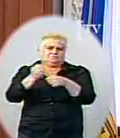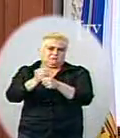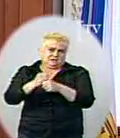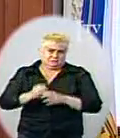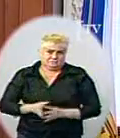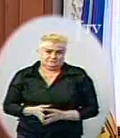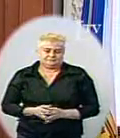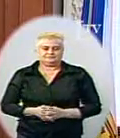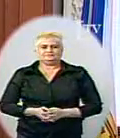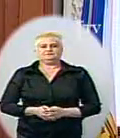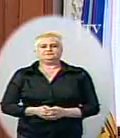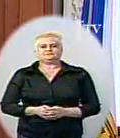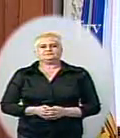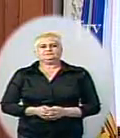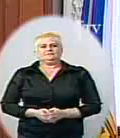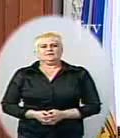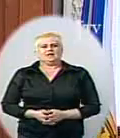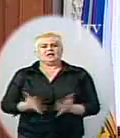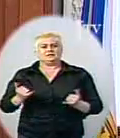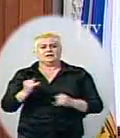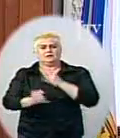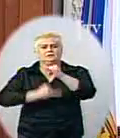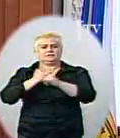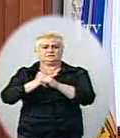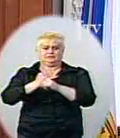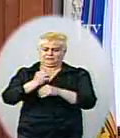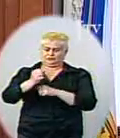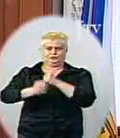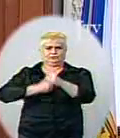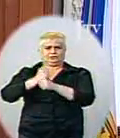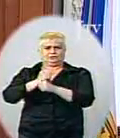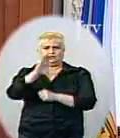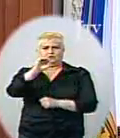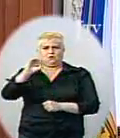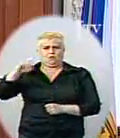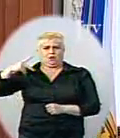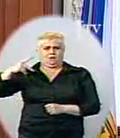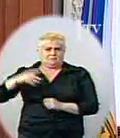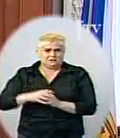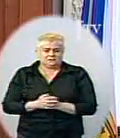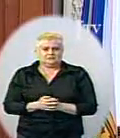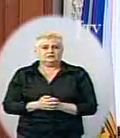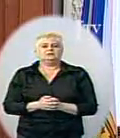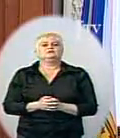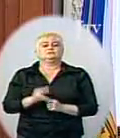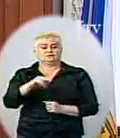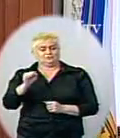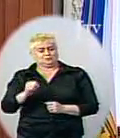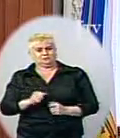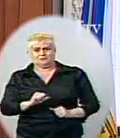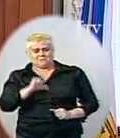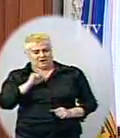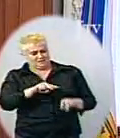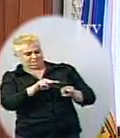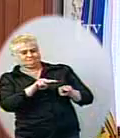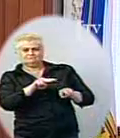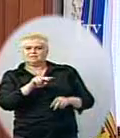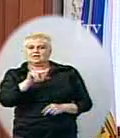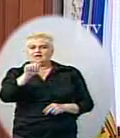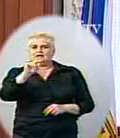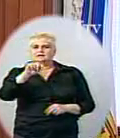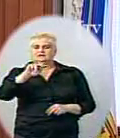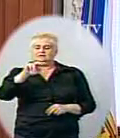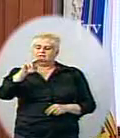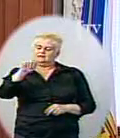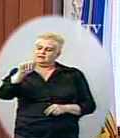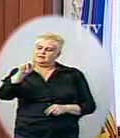In this International Year of Cooperatives, Nova Scotians are proud of the Antigonish movement that